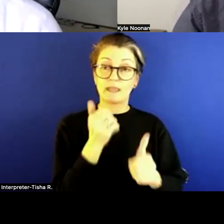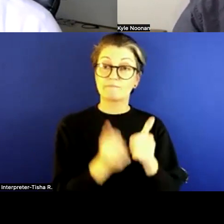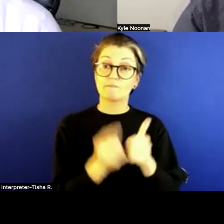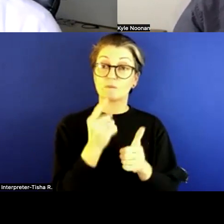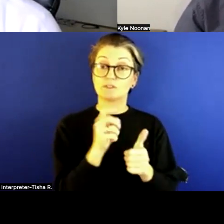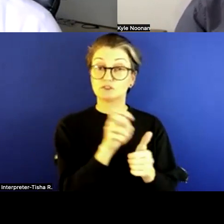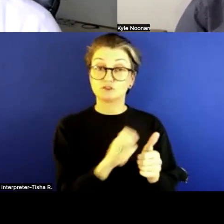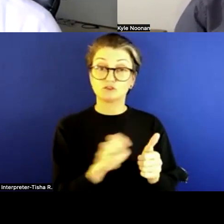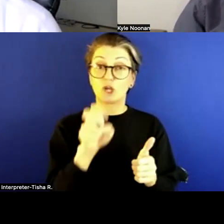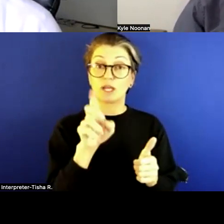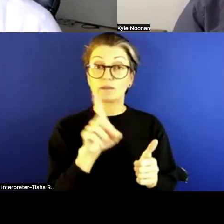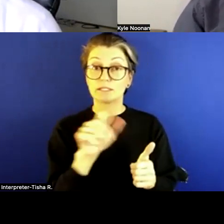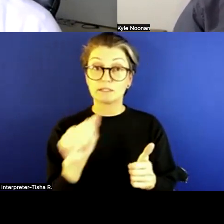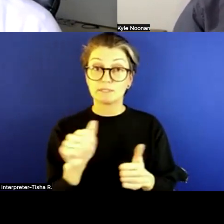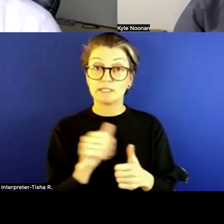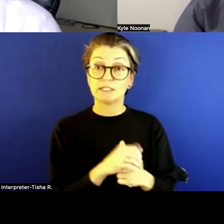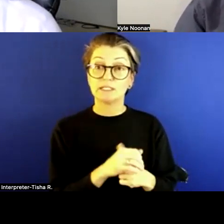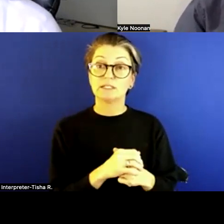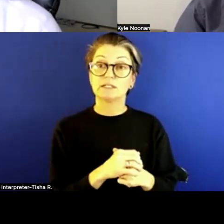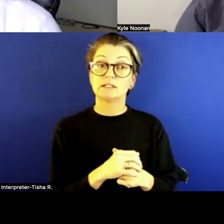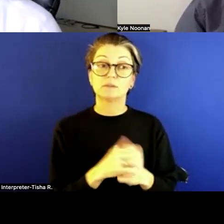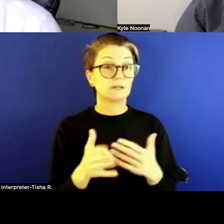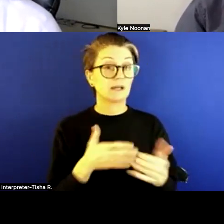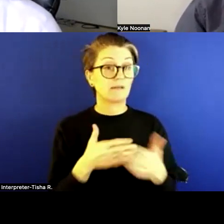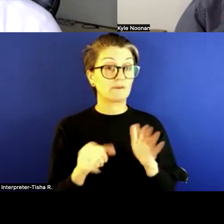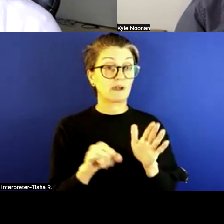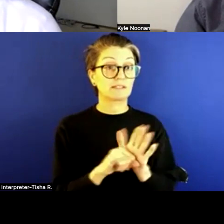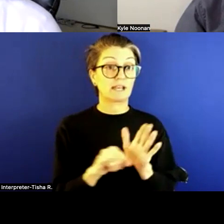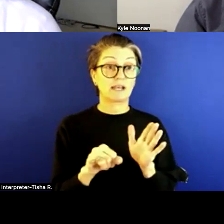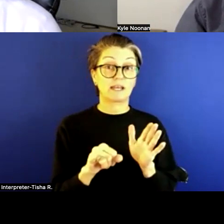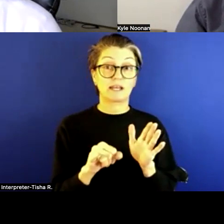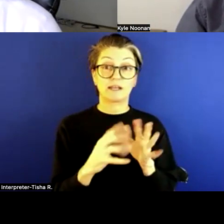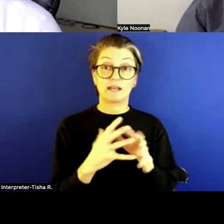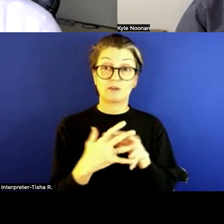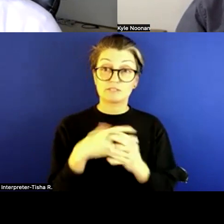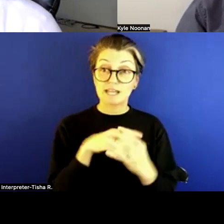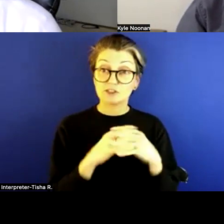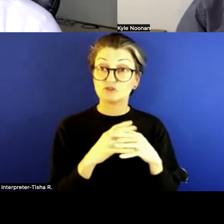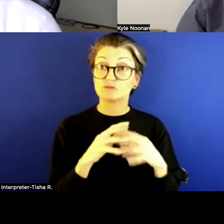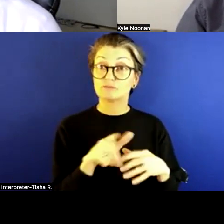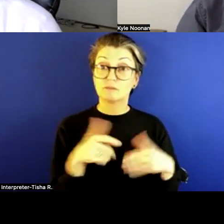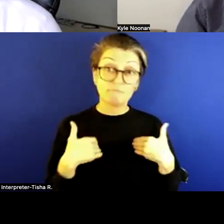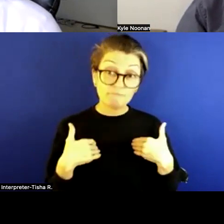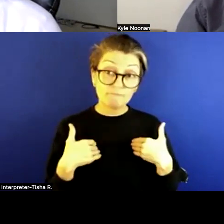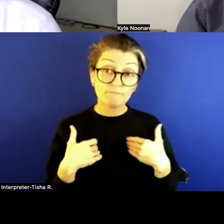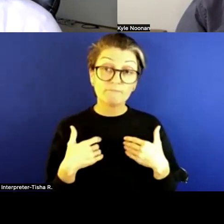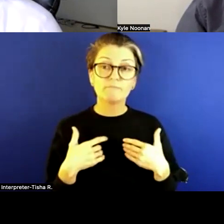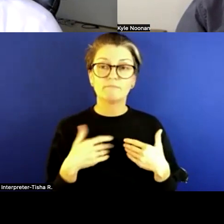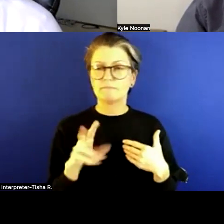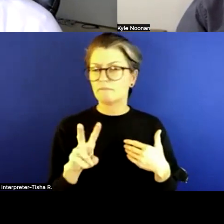with disability and whatever identity intersections that they hold is valid and unique to